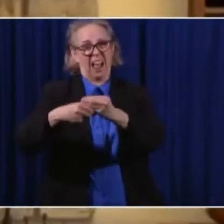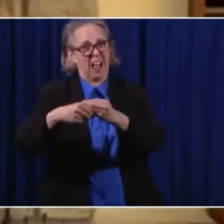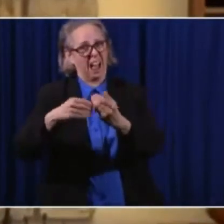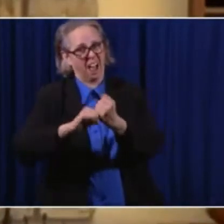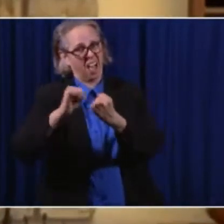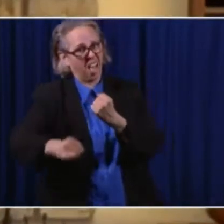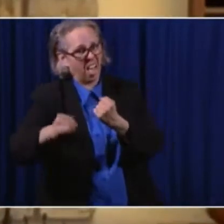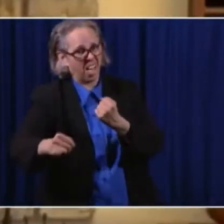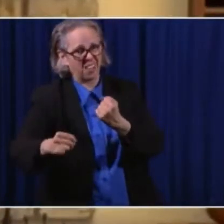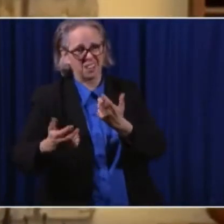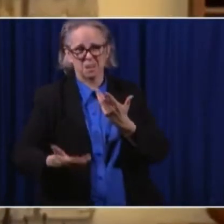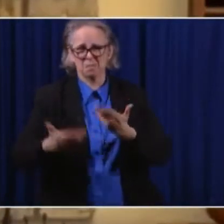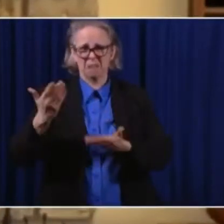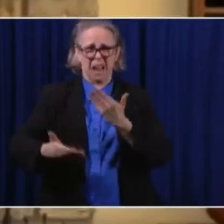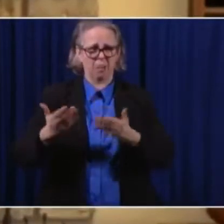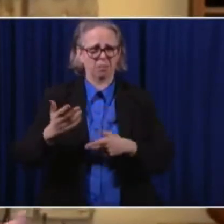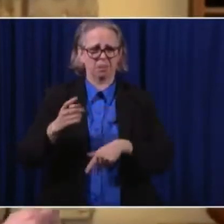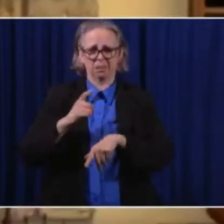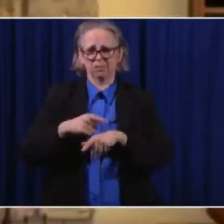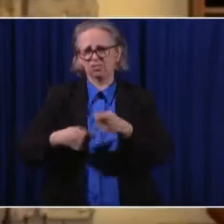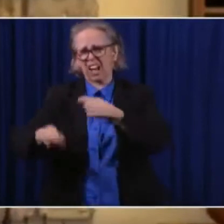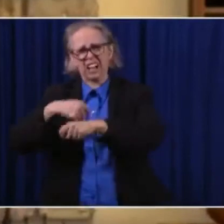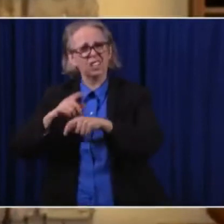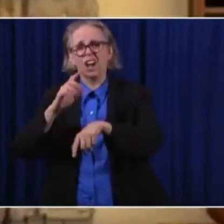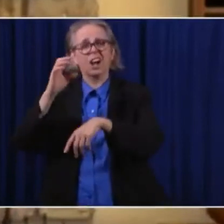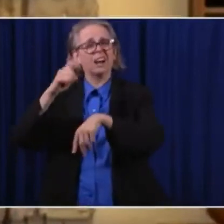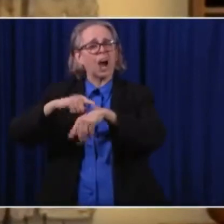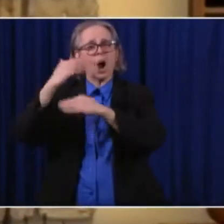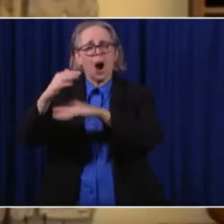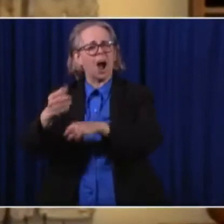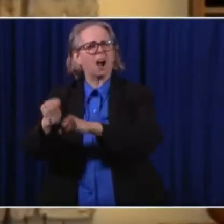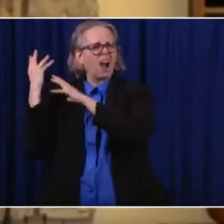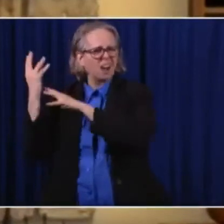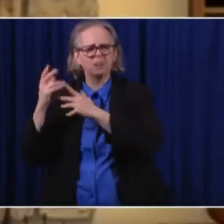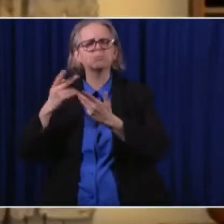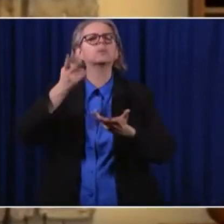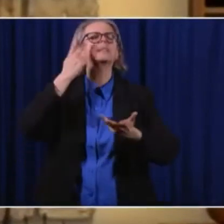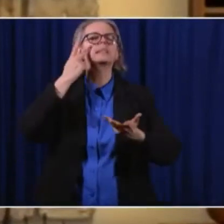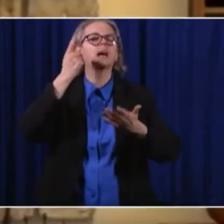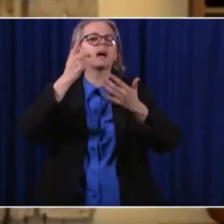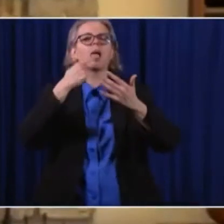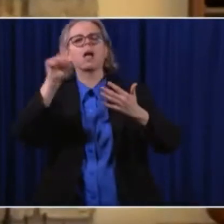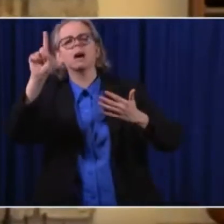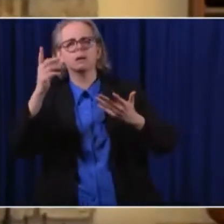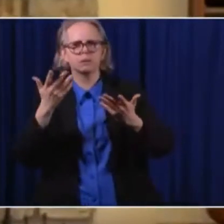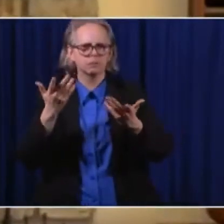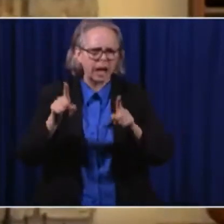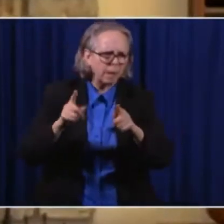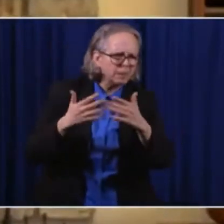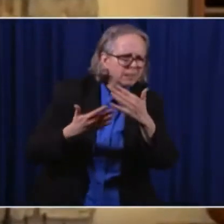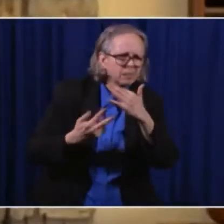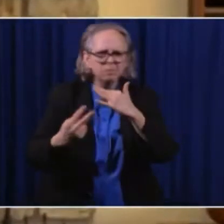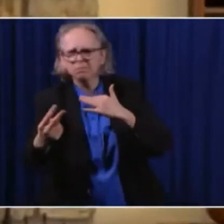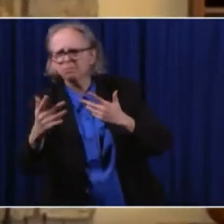get rid of the curfew. We may keep the curfew. We're going to have to judge this, at that